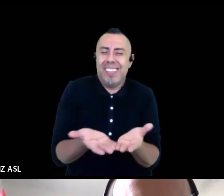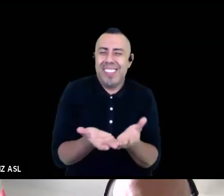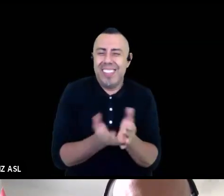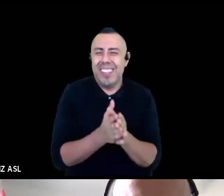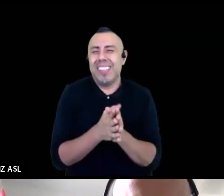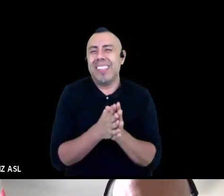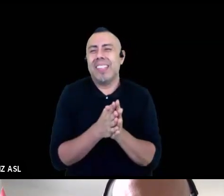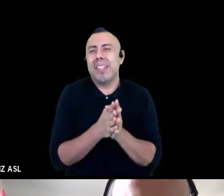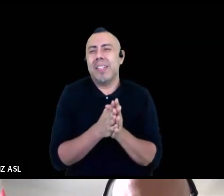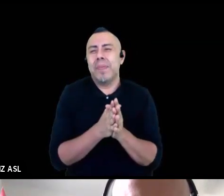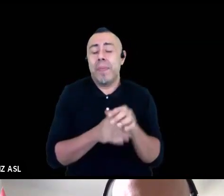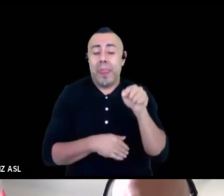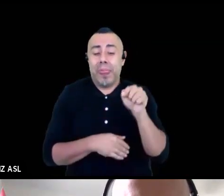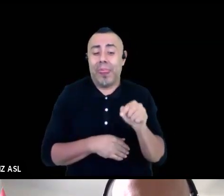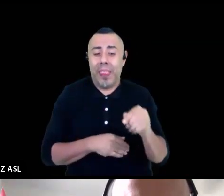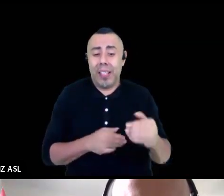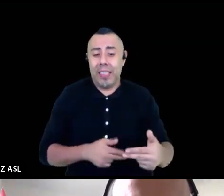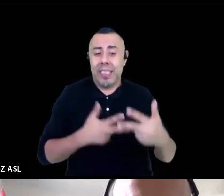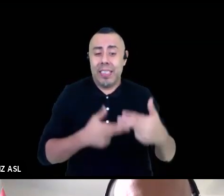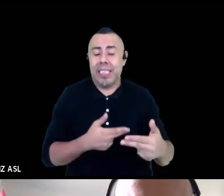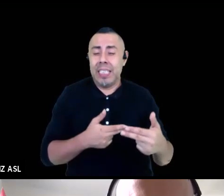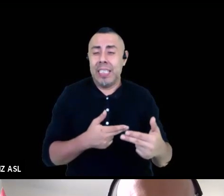this scene seems to kind of like